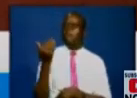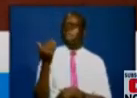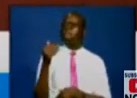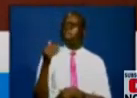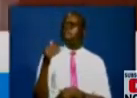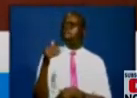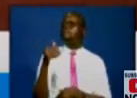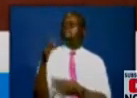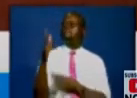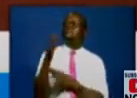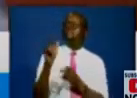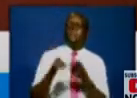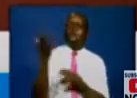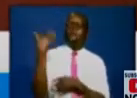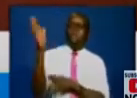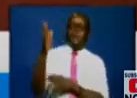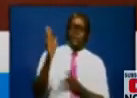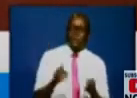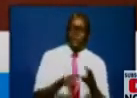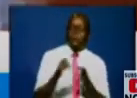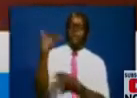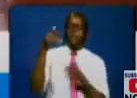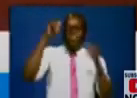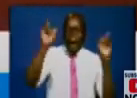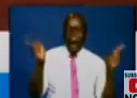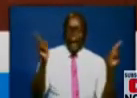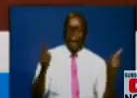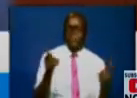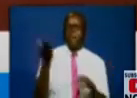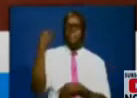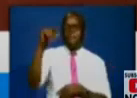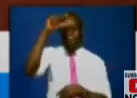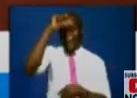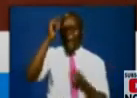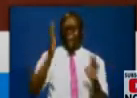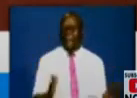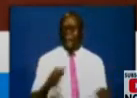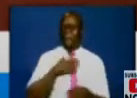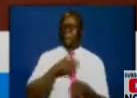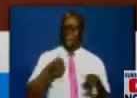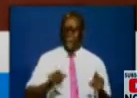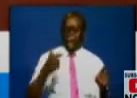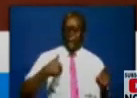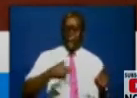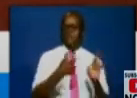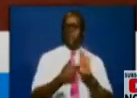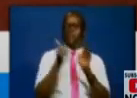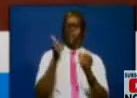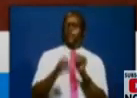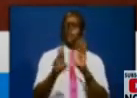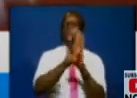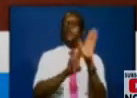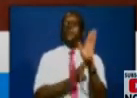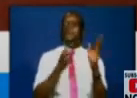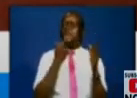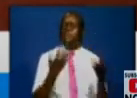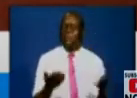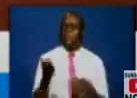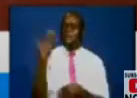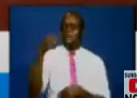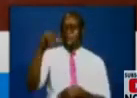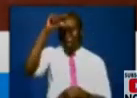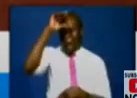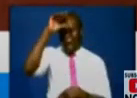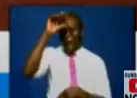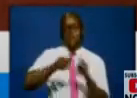there are former touts, there are former herders, there are former governors. Please let her show me which standing order says a former governor should